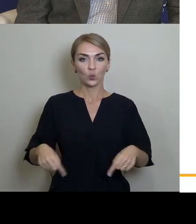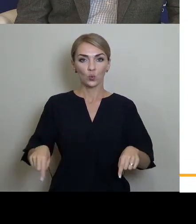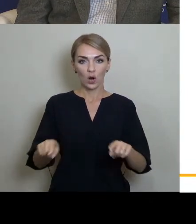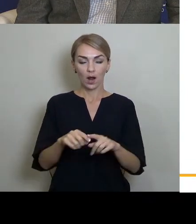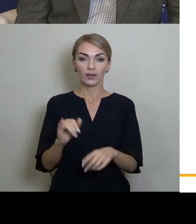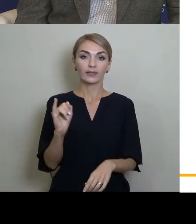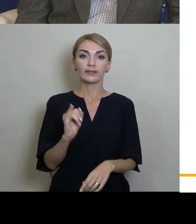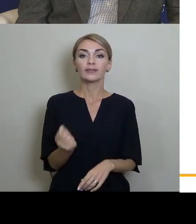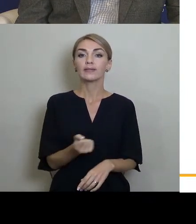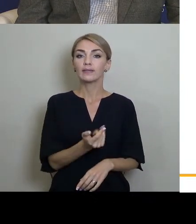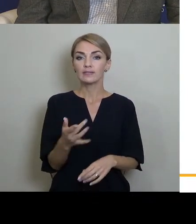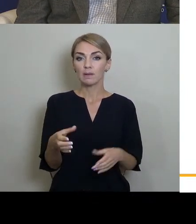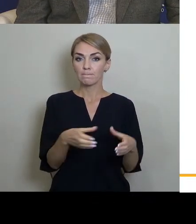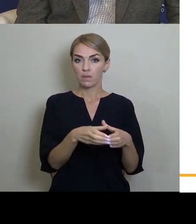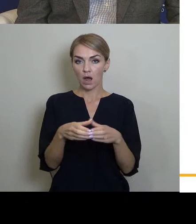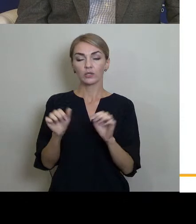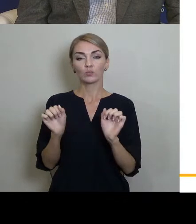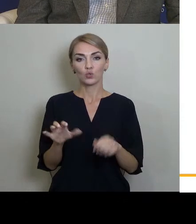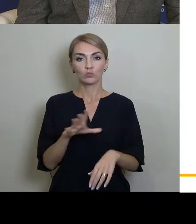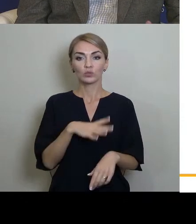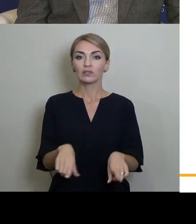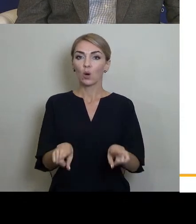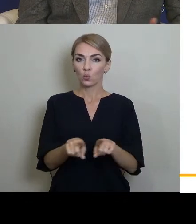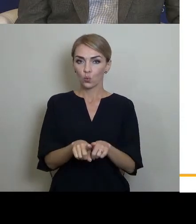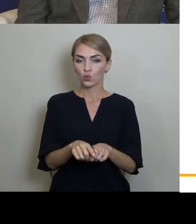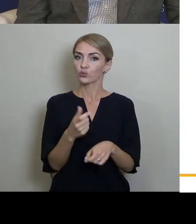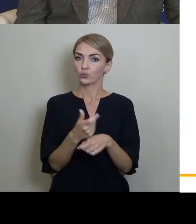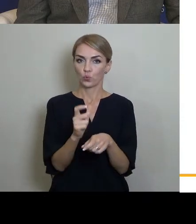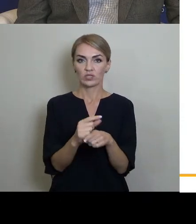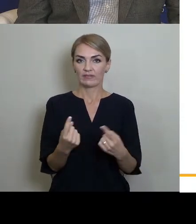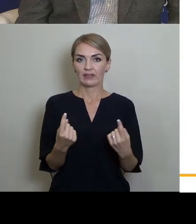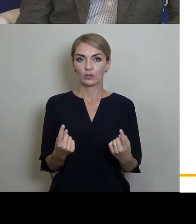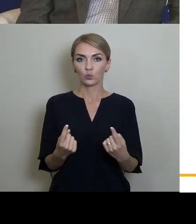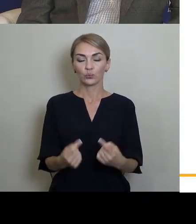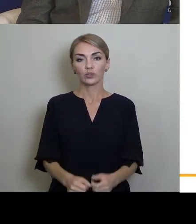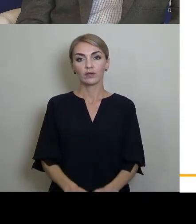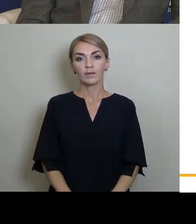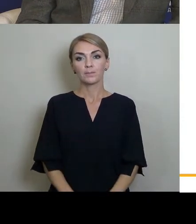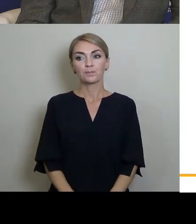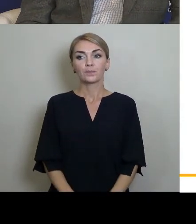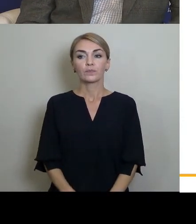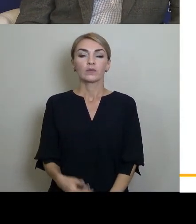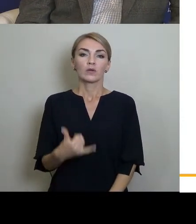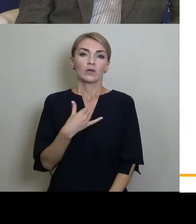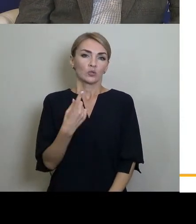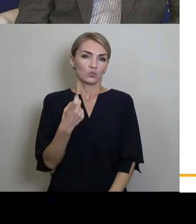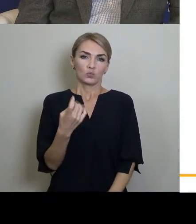relevant constituencies, and the number of parties can be also very big.